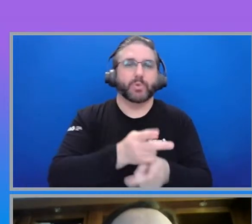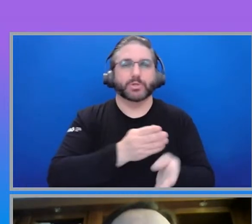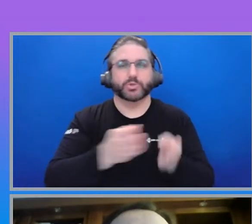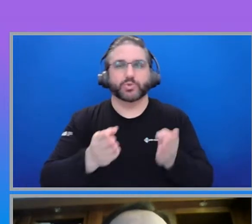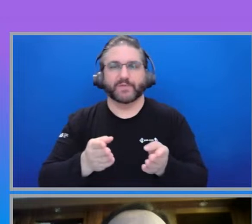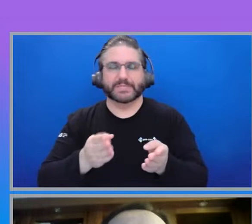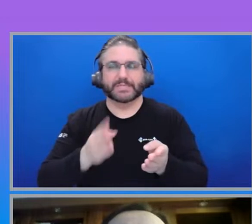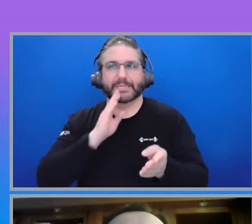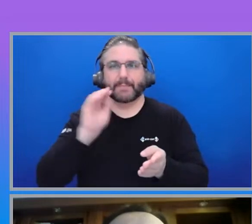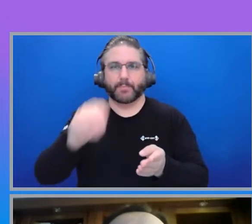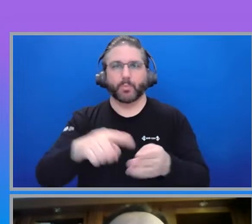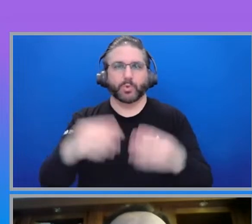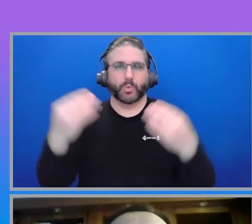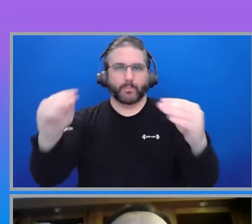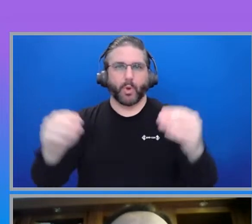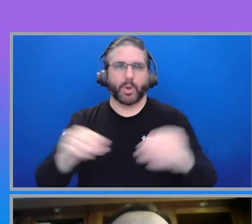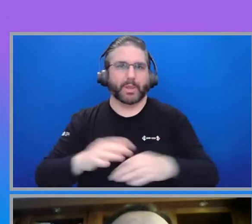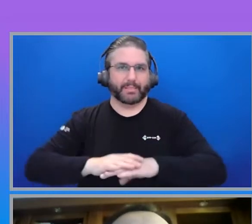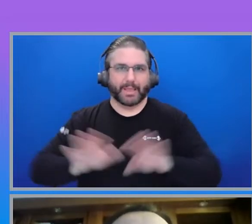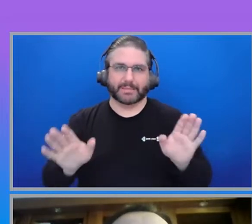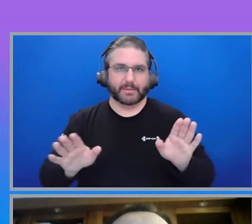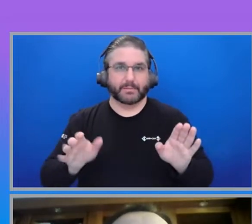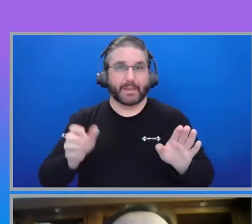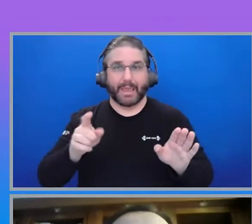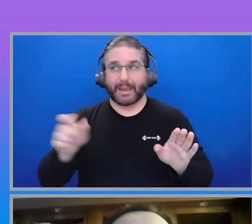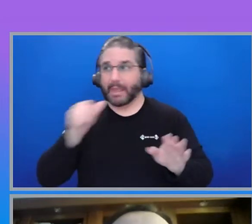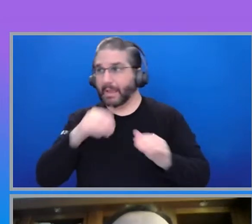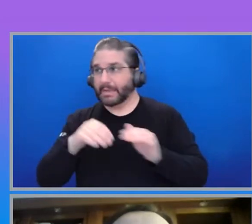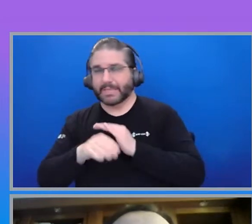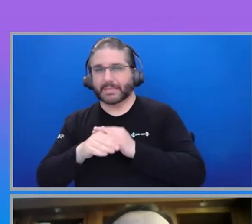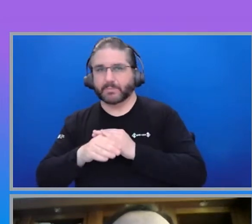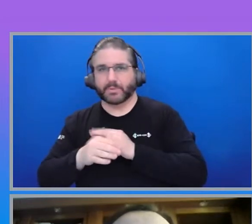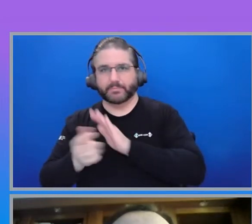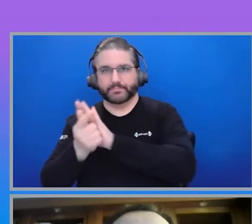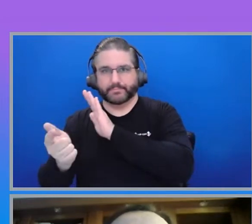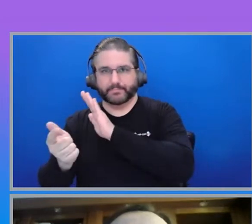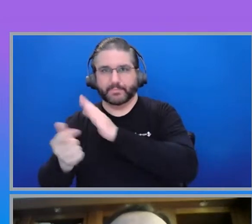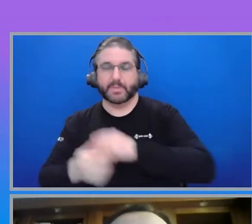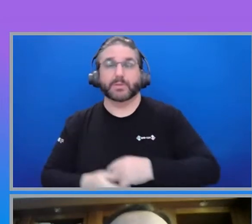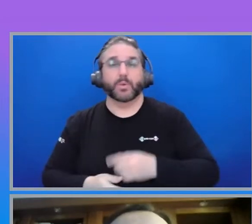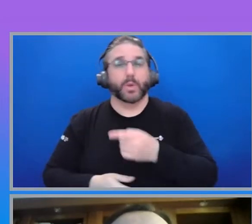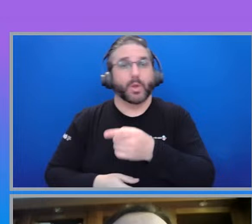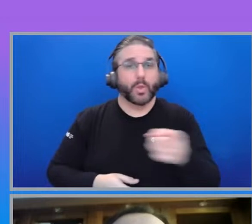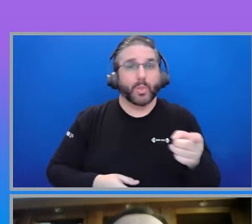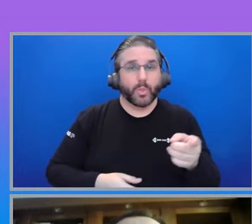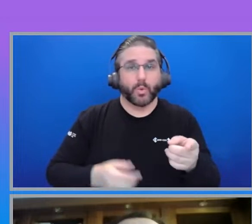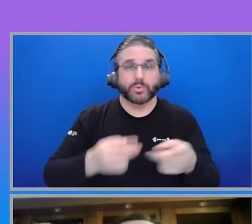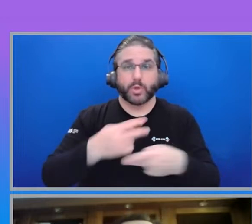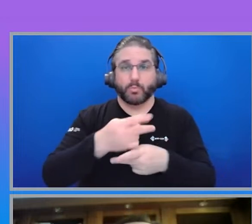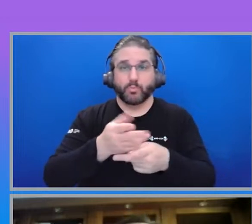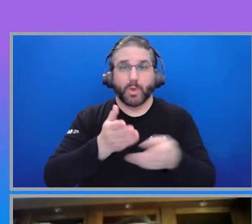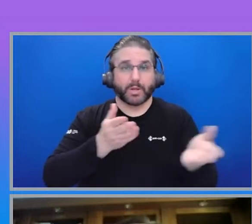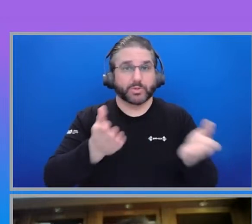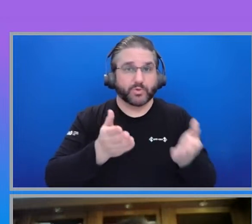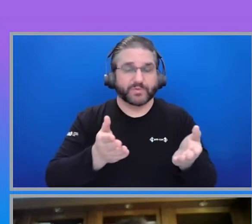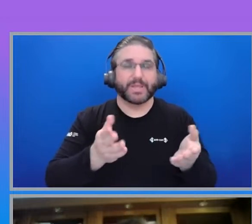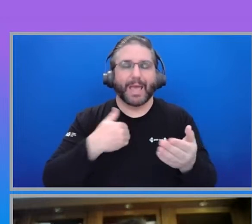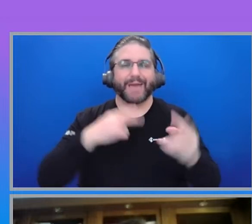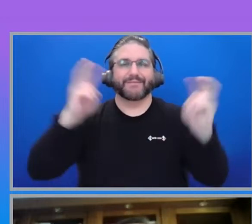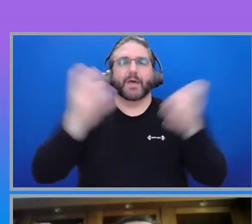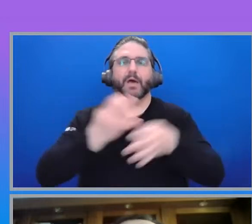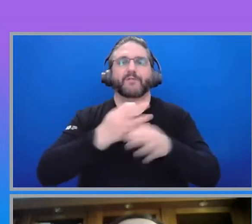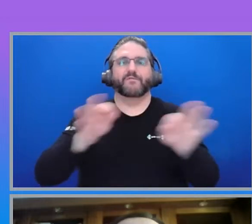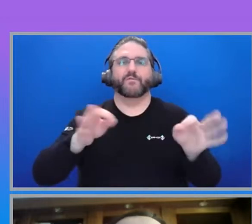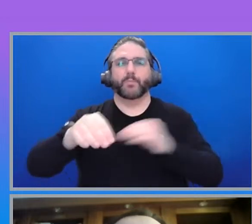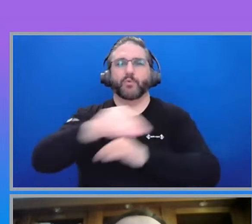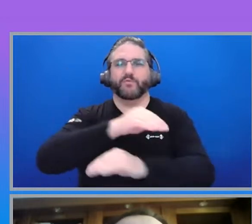delivered in the market, and those products and services get the free movement in the European Union market. They can